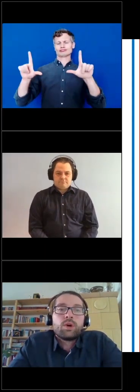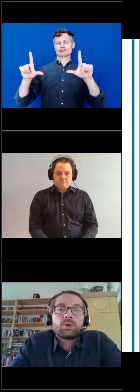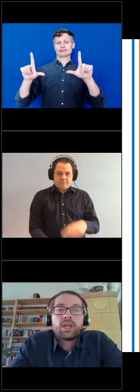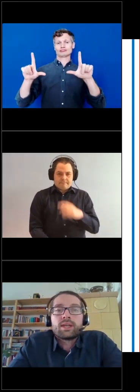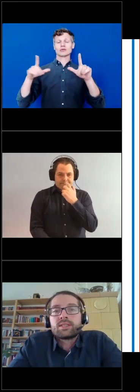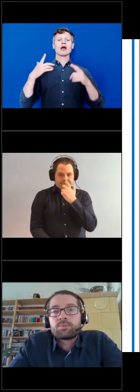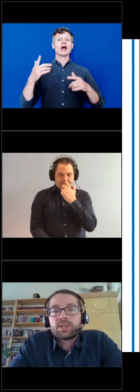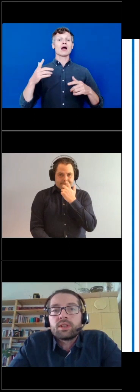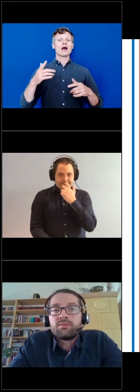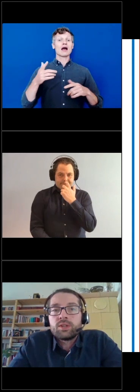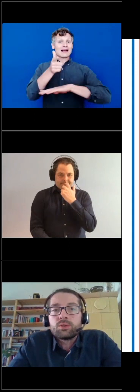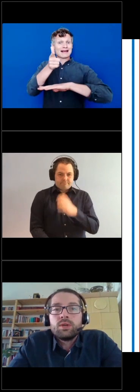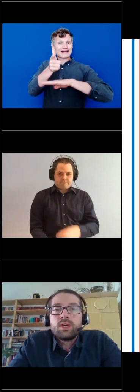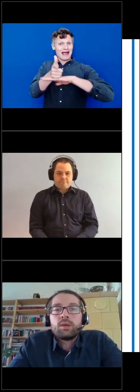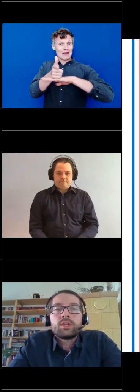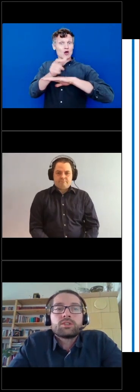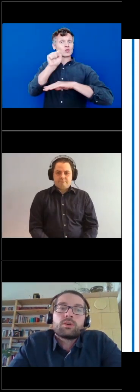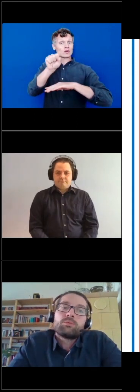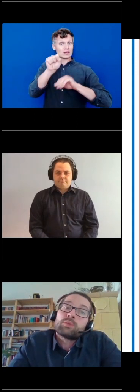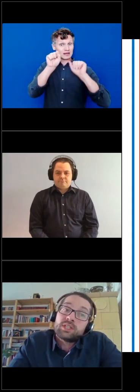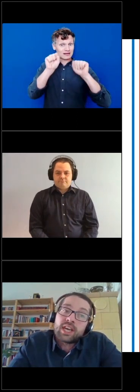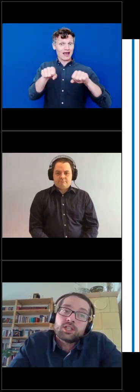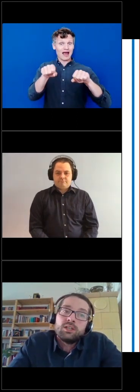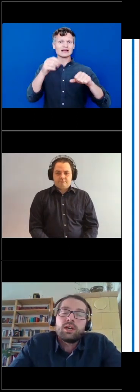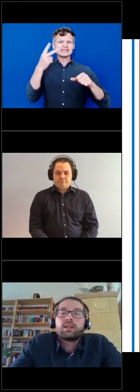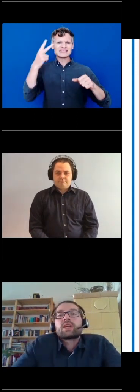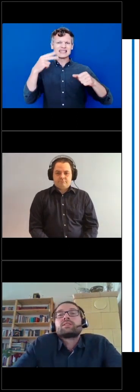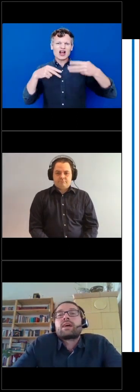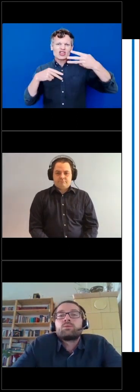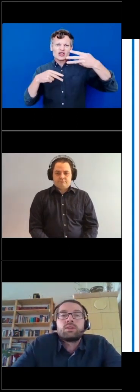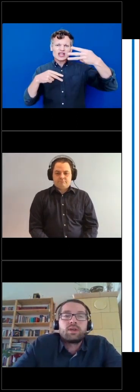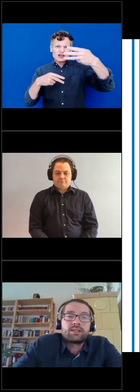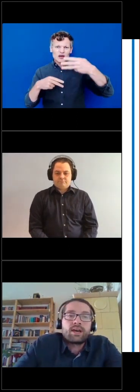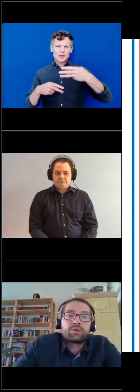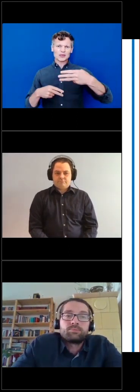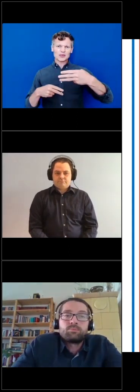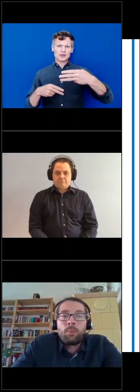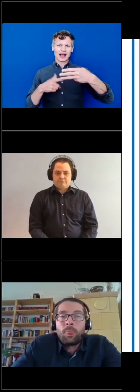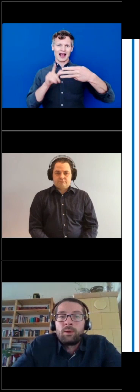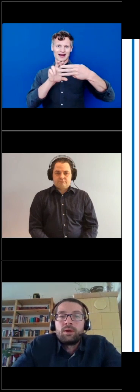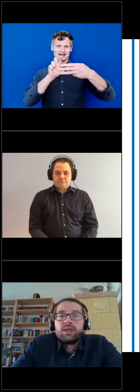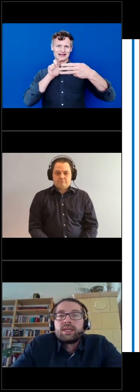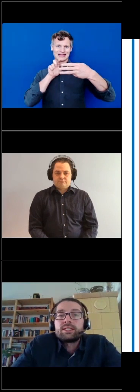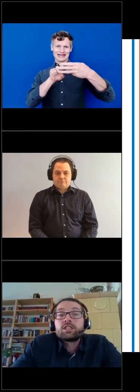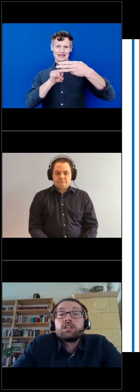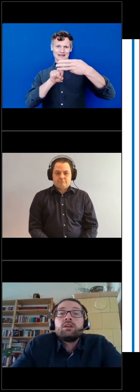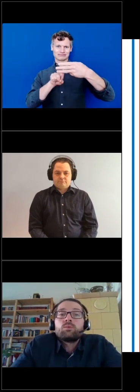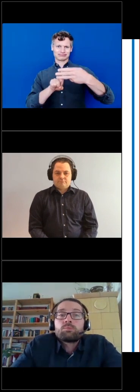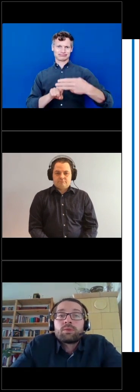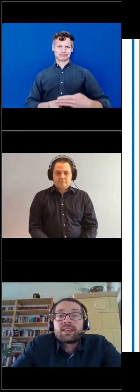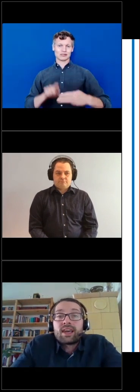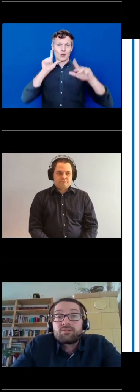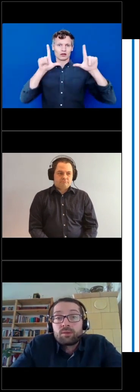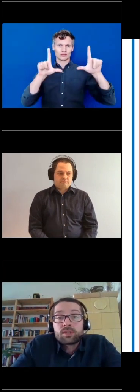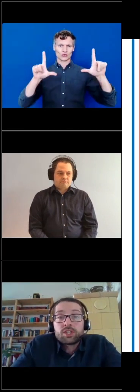on the bold line separating the video image from the presentation and drag it down and up. Additionally,